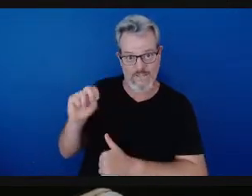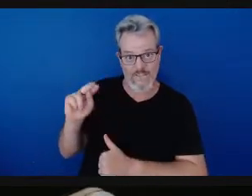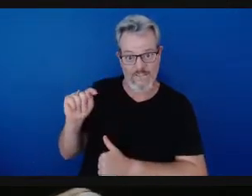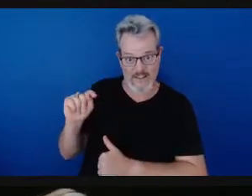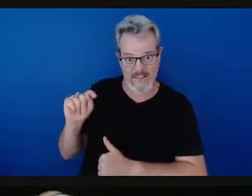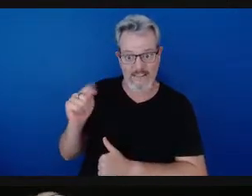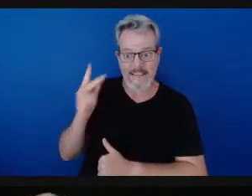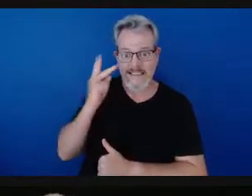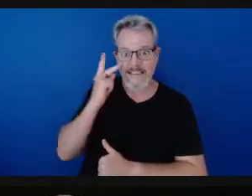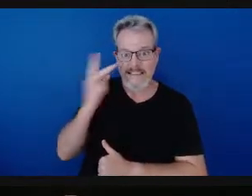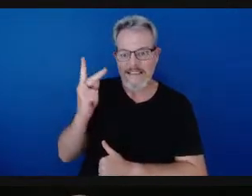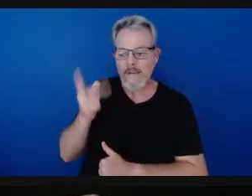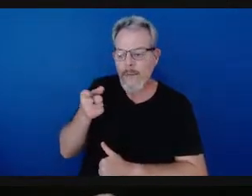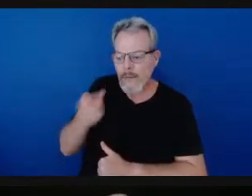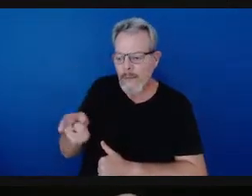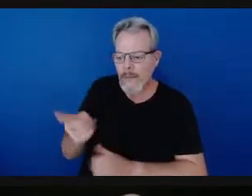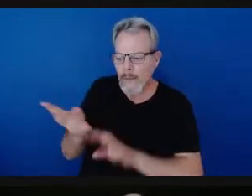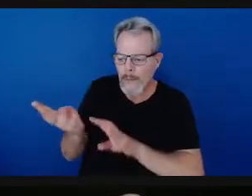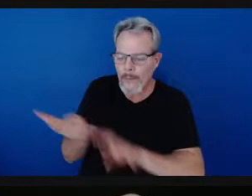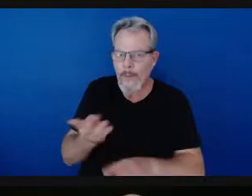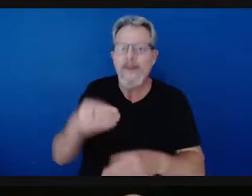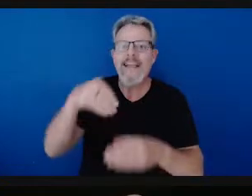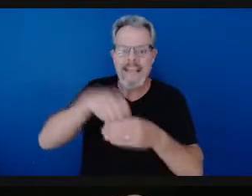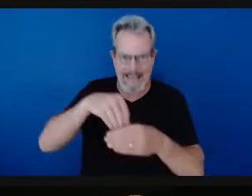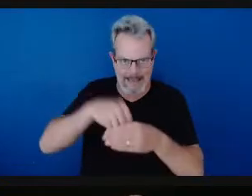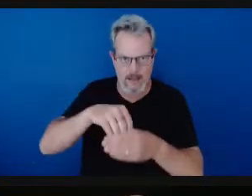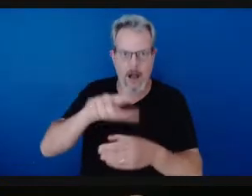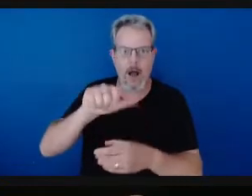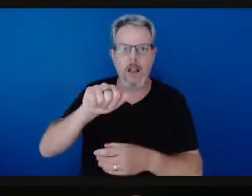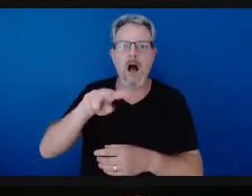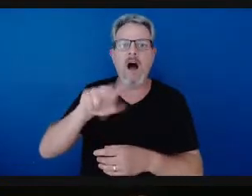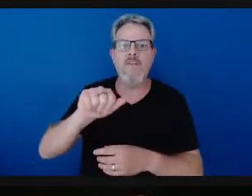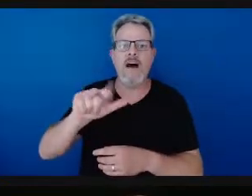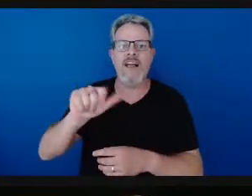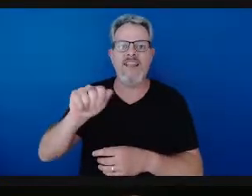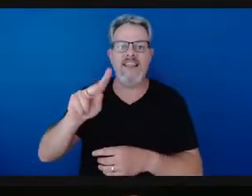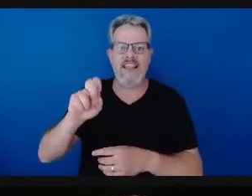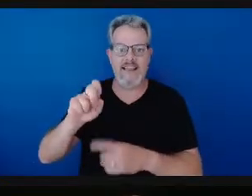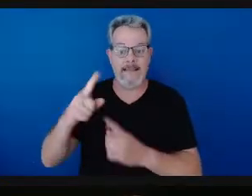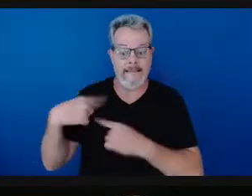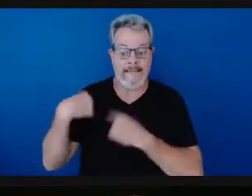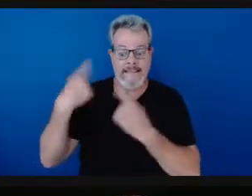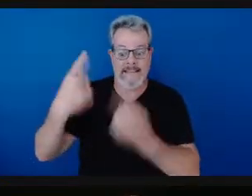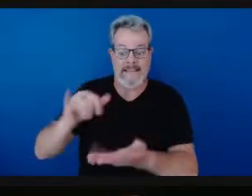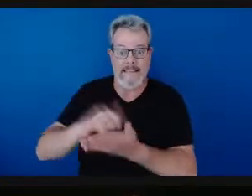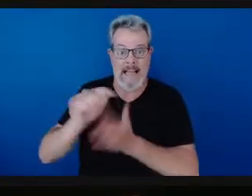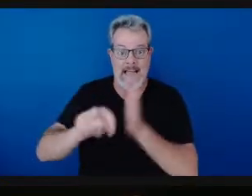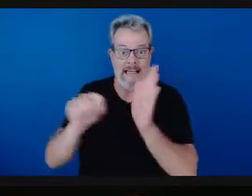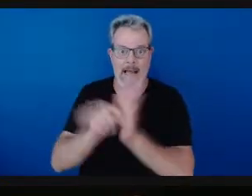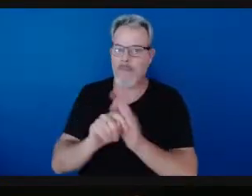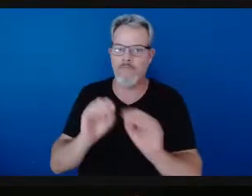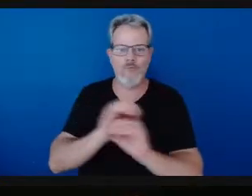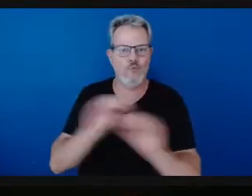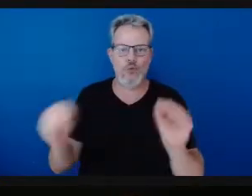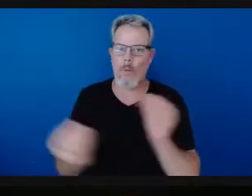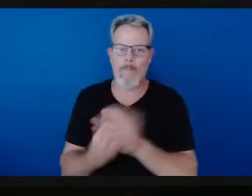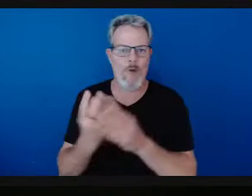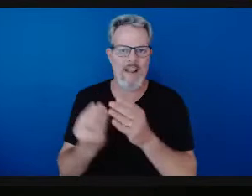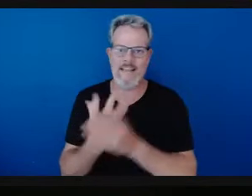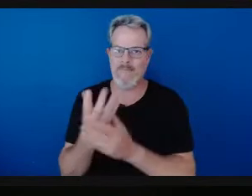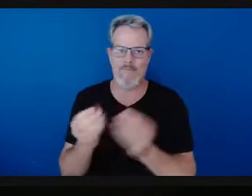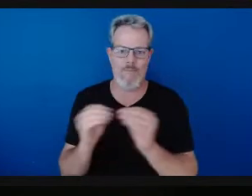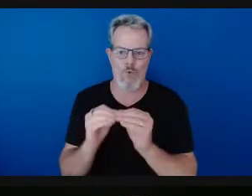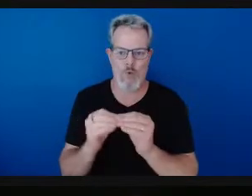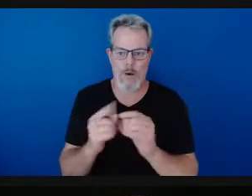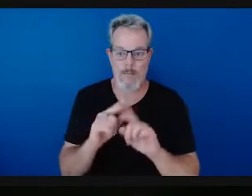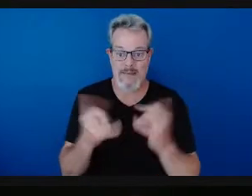through the lava lake and near the edge of the lava lake, and since then those vents are no longer breaking through the lava lake. The vents that are still active now are on a down drop